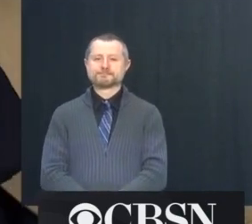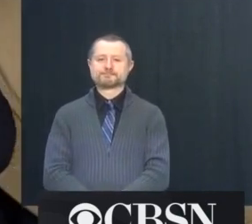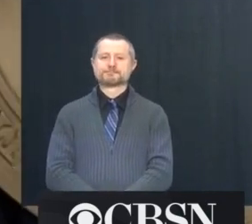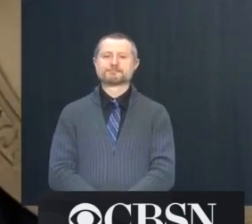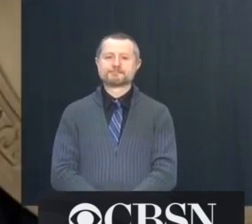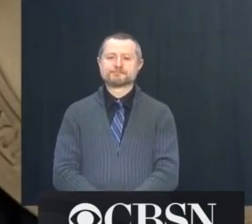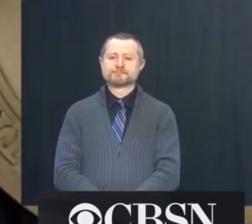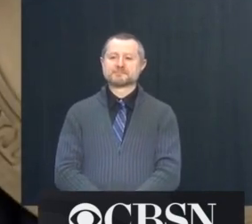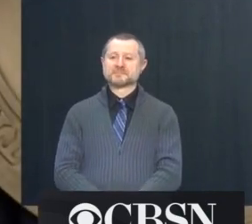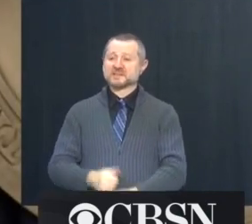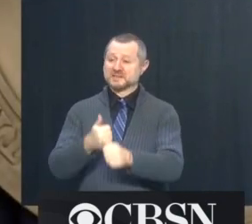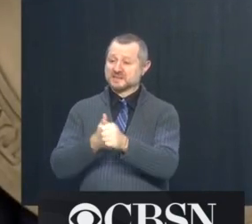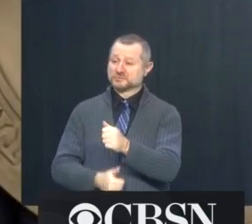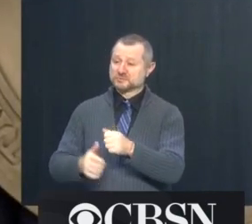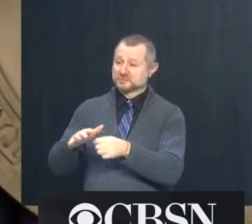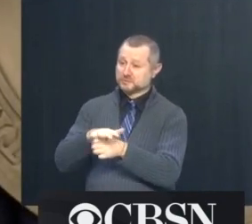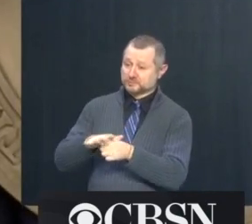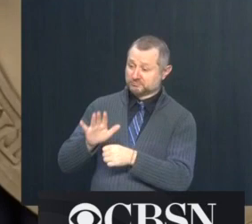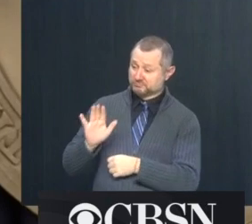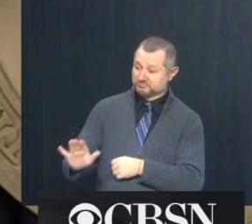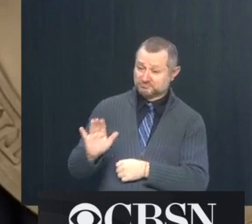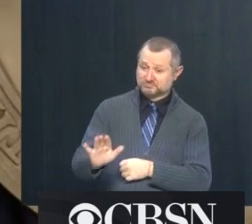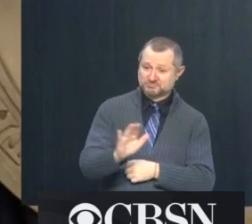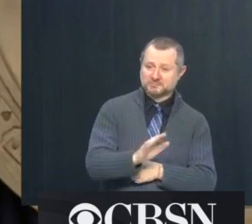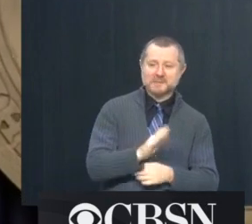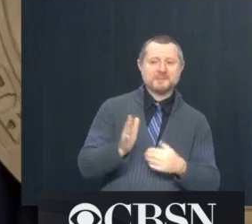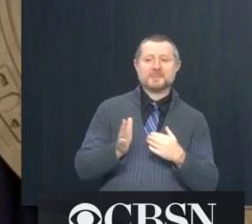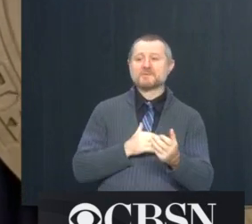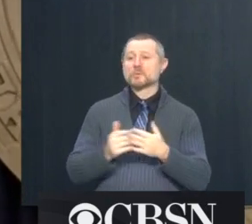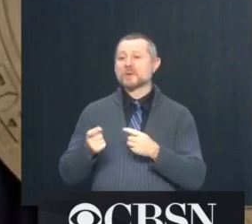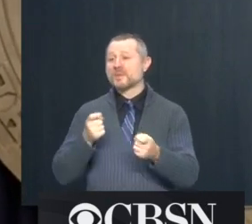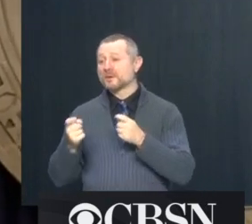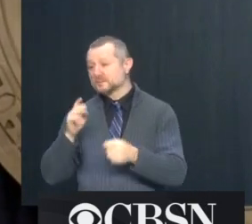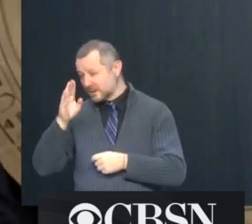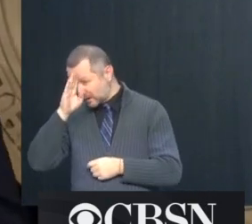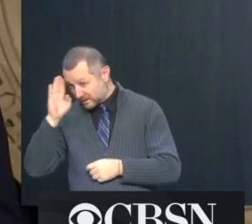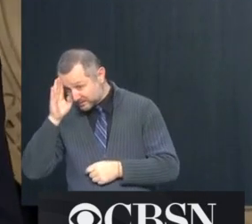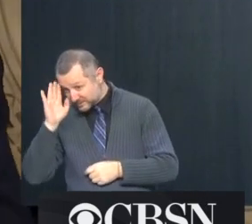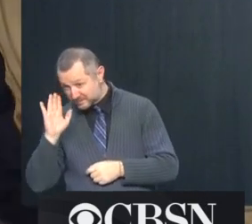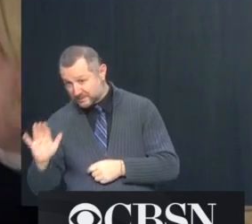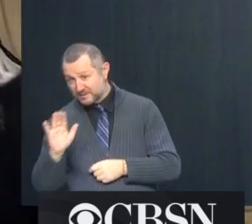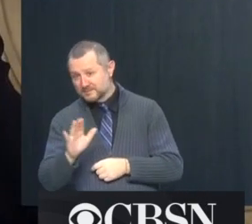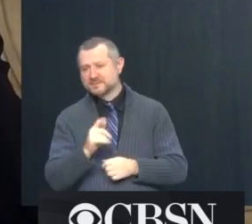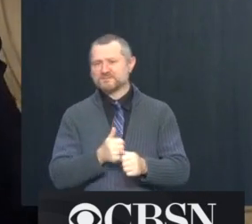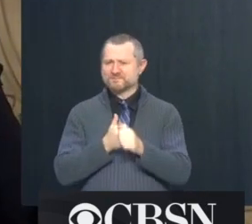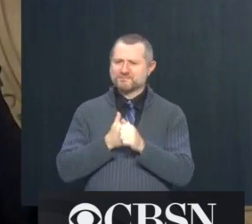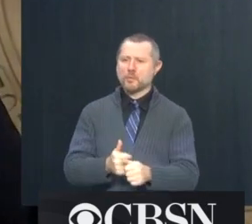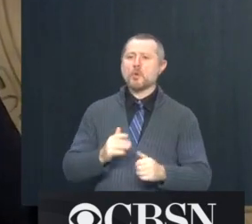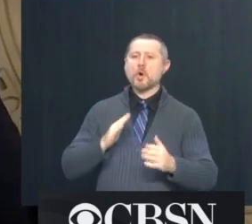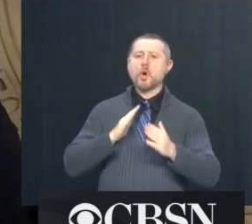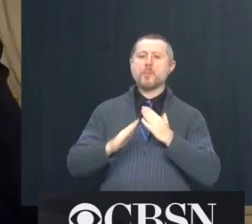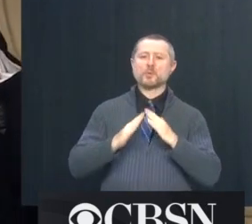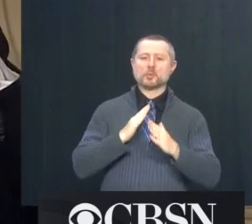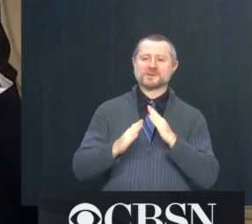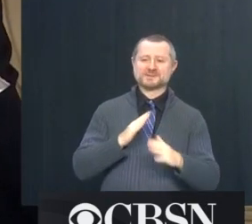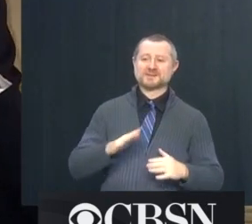neighborhood by neighborhood, because even when you deal with hospitals, it goes community by community, right? Think of